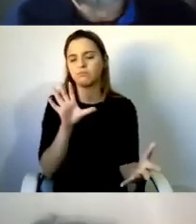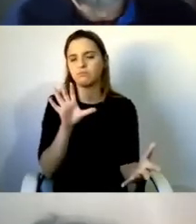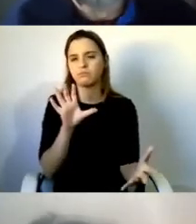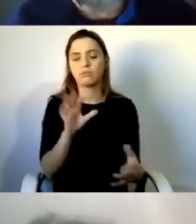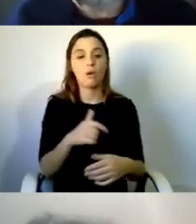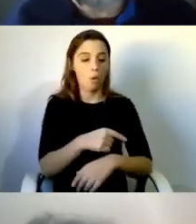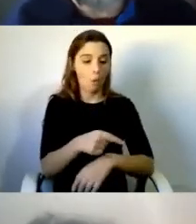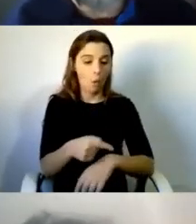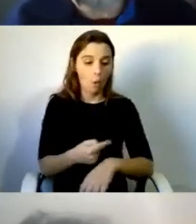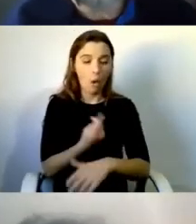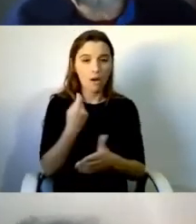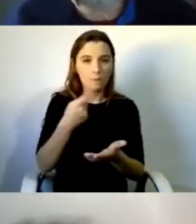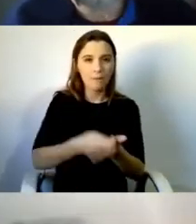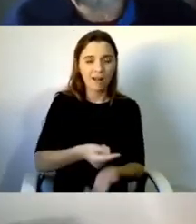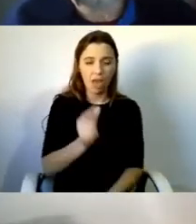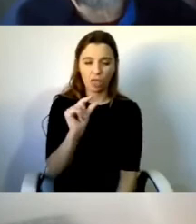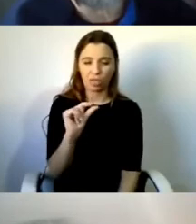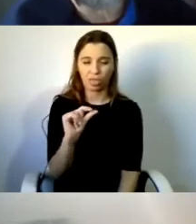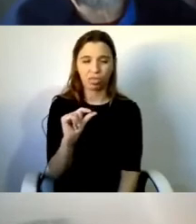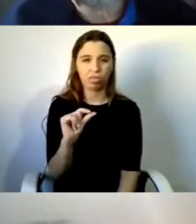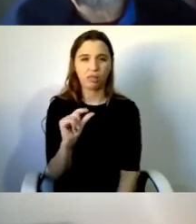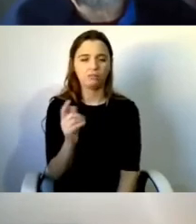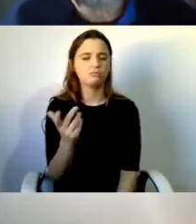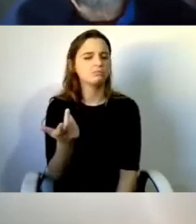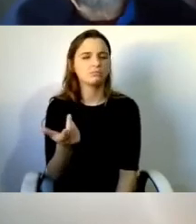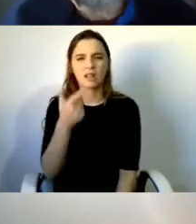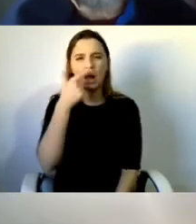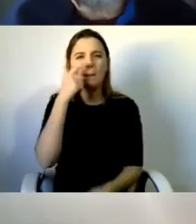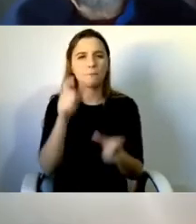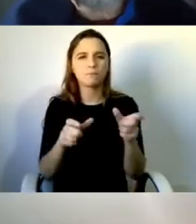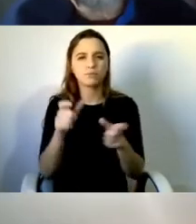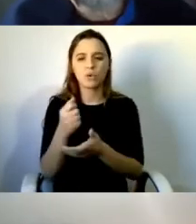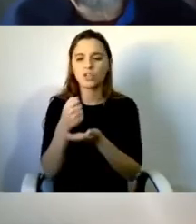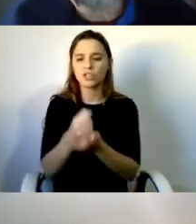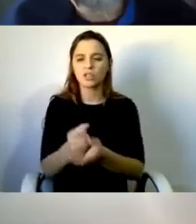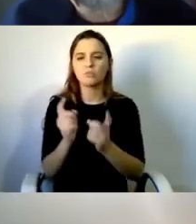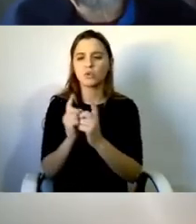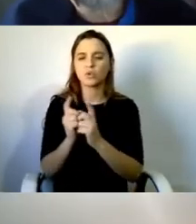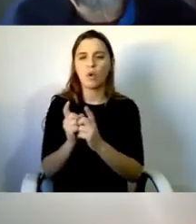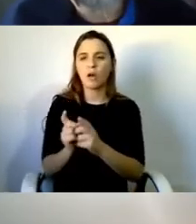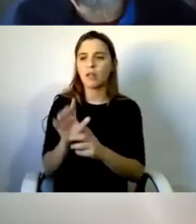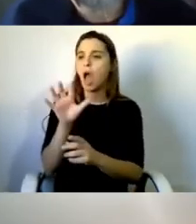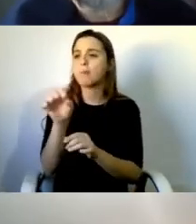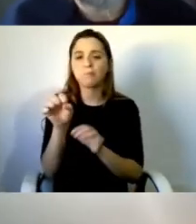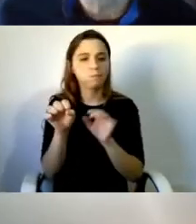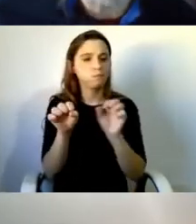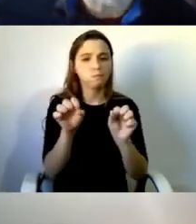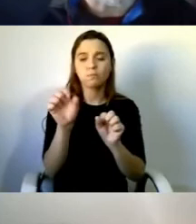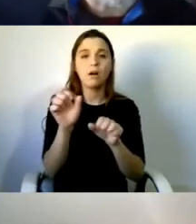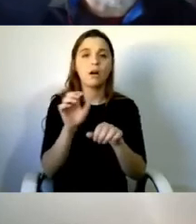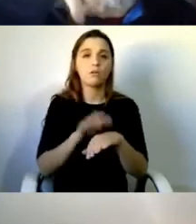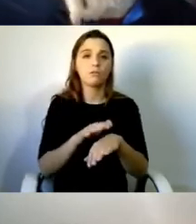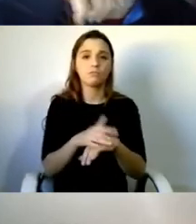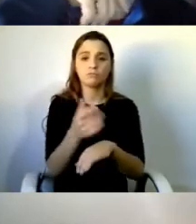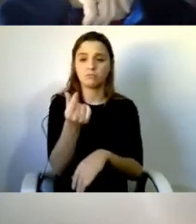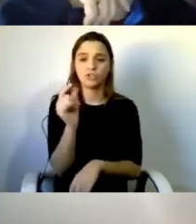people cannot find assistance on the market for this money, which local authorities